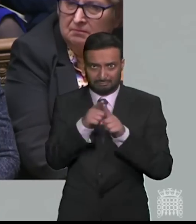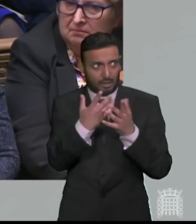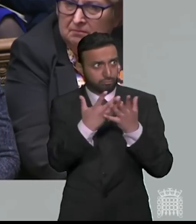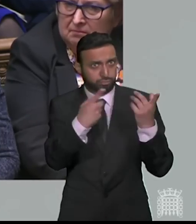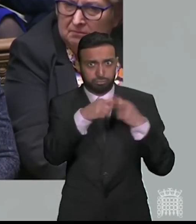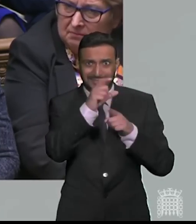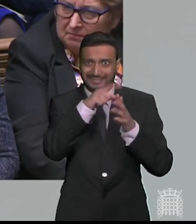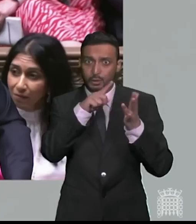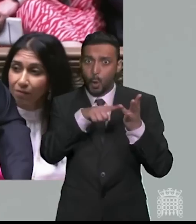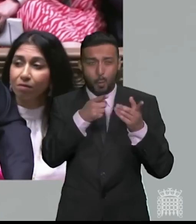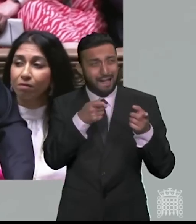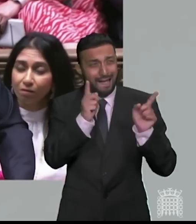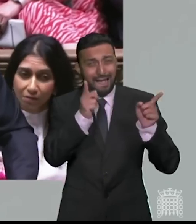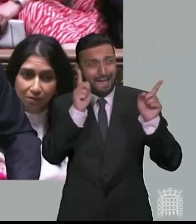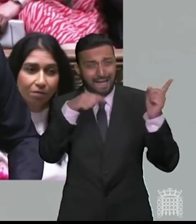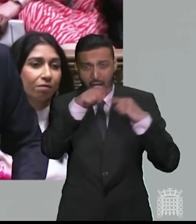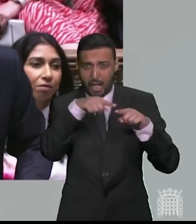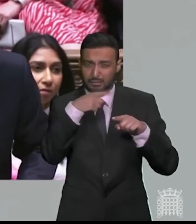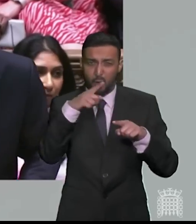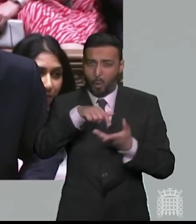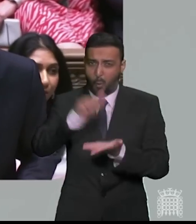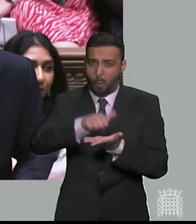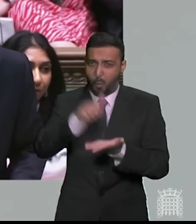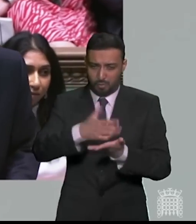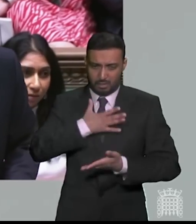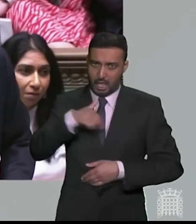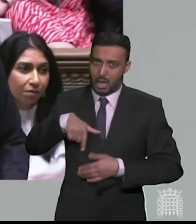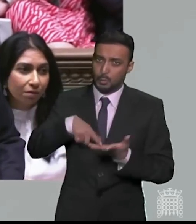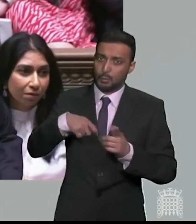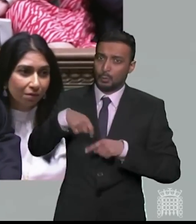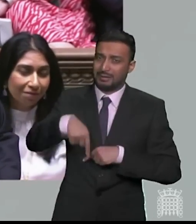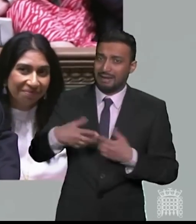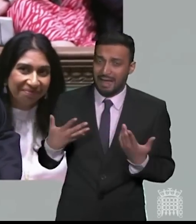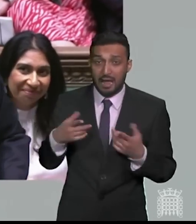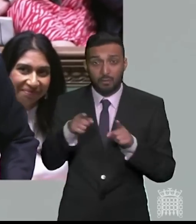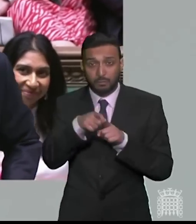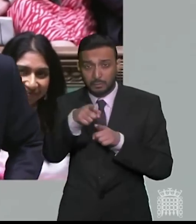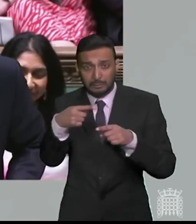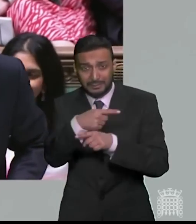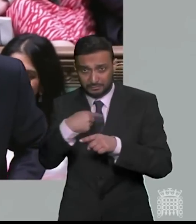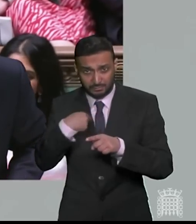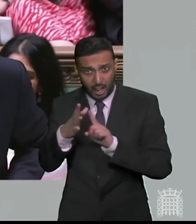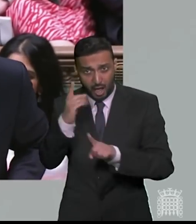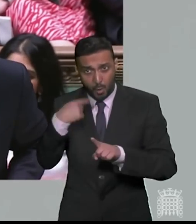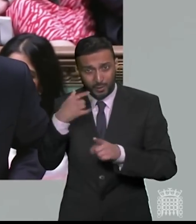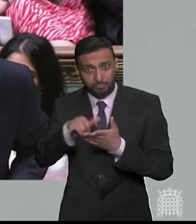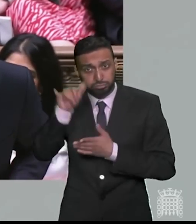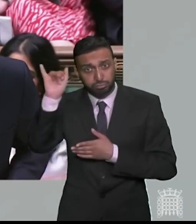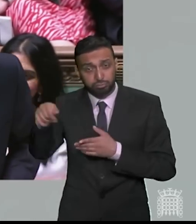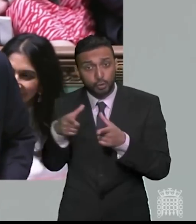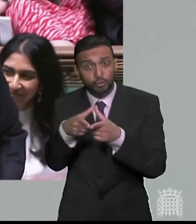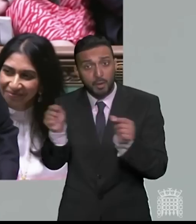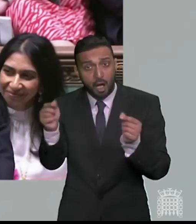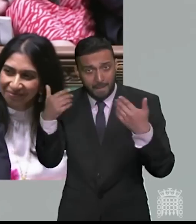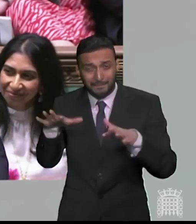#1 European investment destination. And it sounds like she also missed my trip to Japan last week, where we announced £18 billion